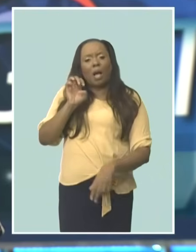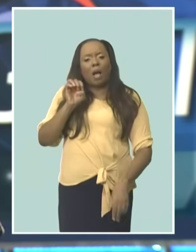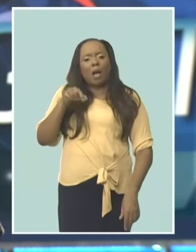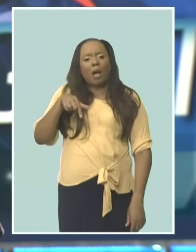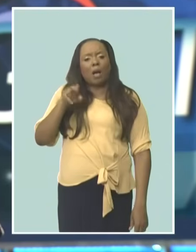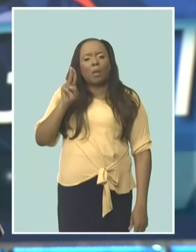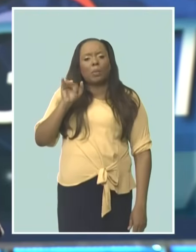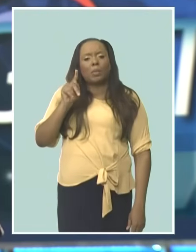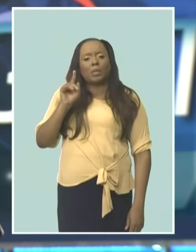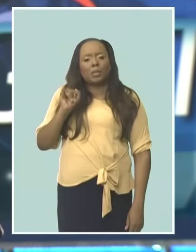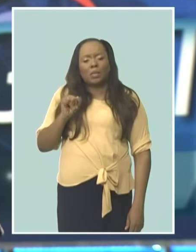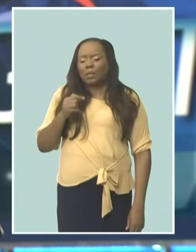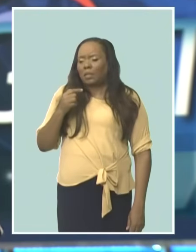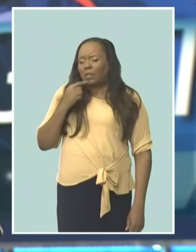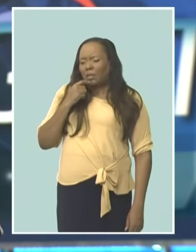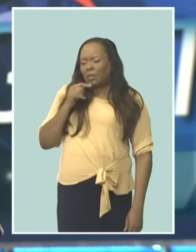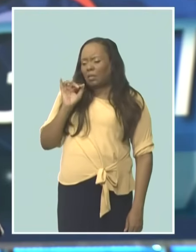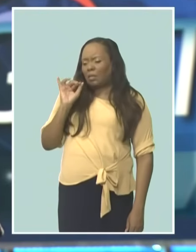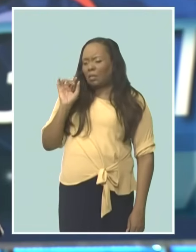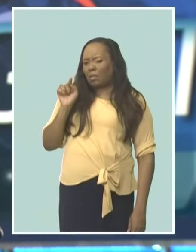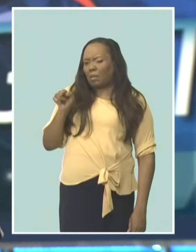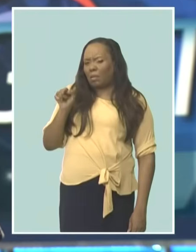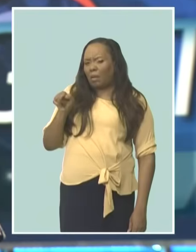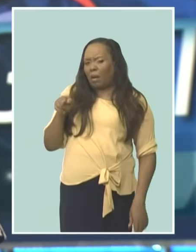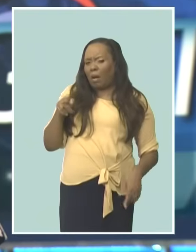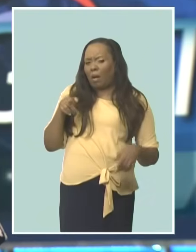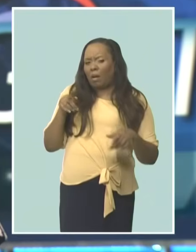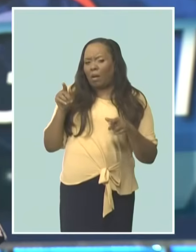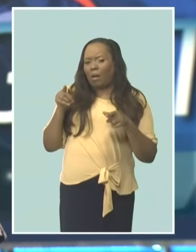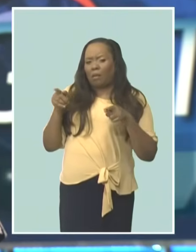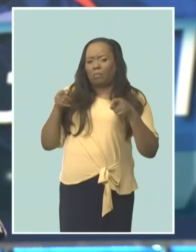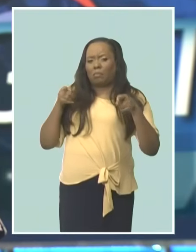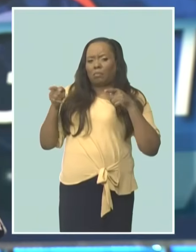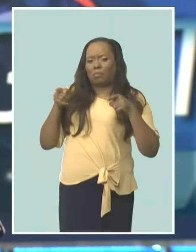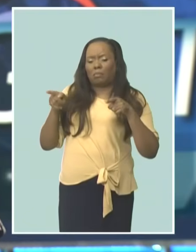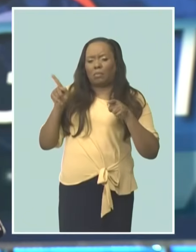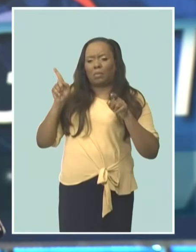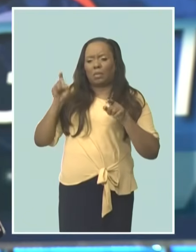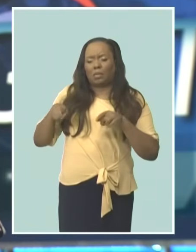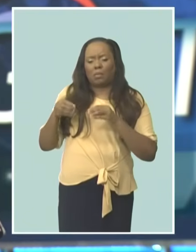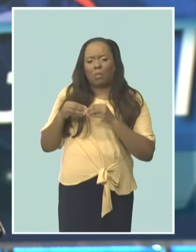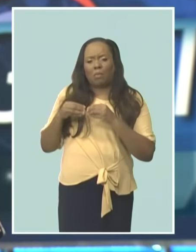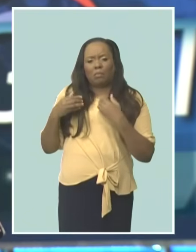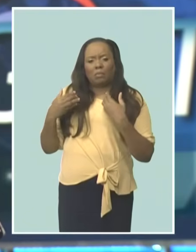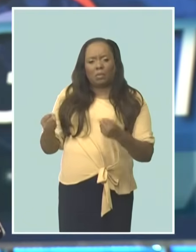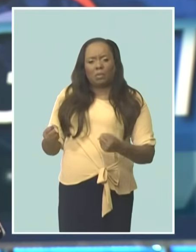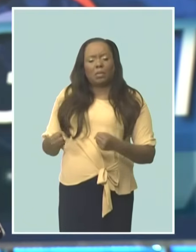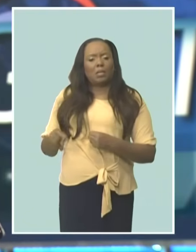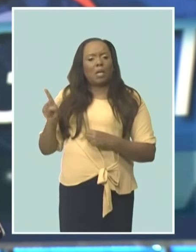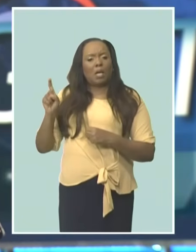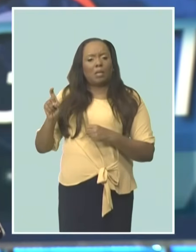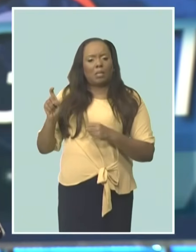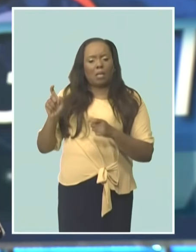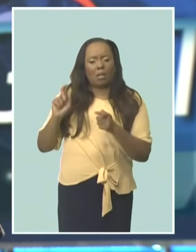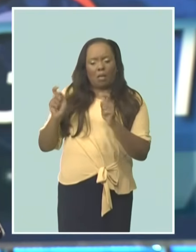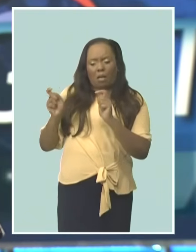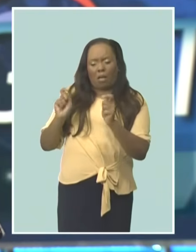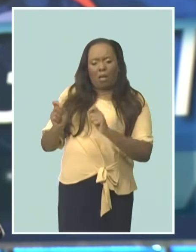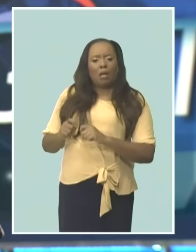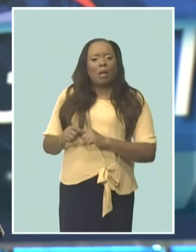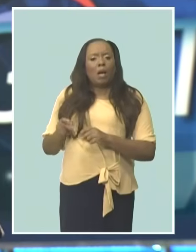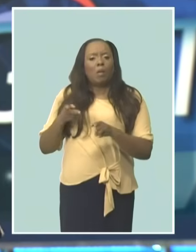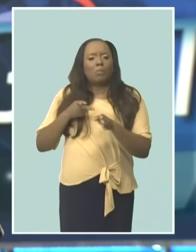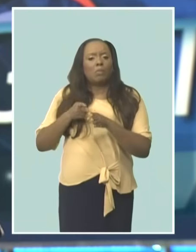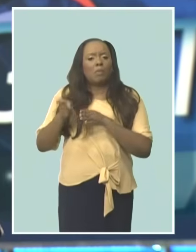systems, controls and governance required significant strengthening. Experienced restructuring professional Craig